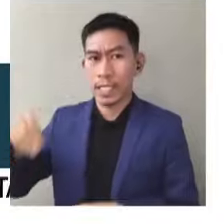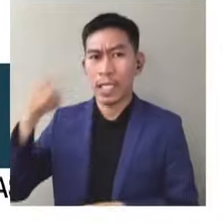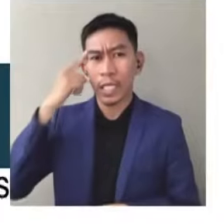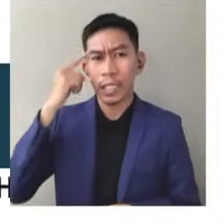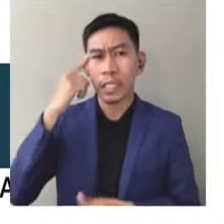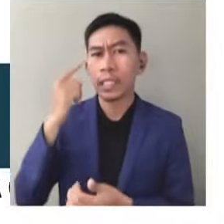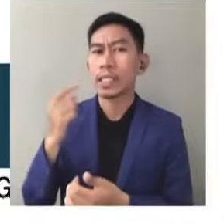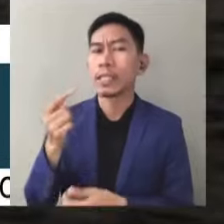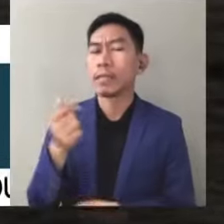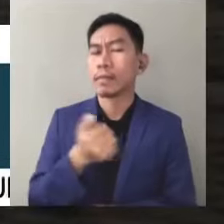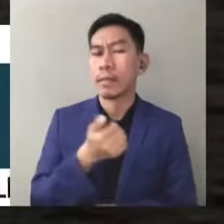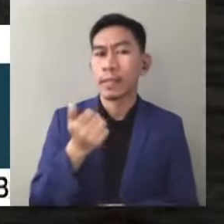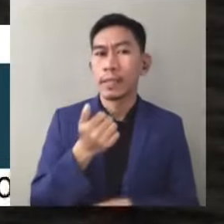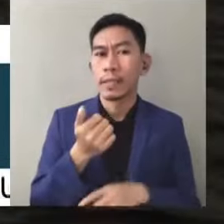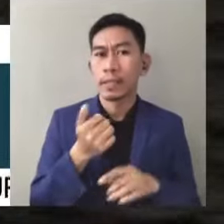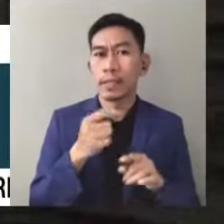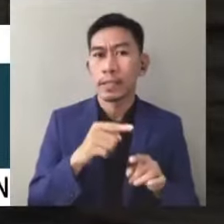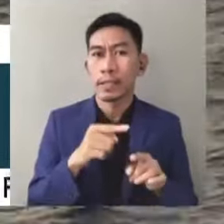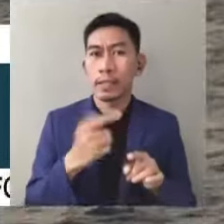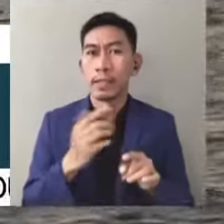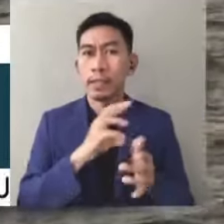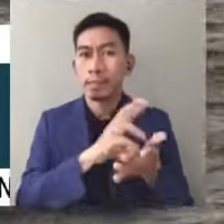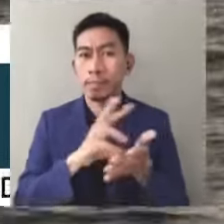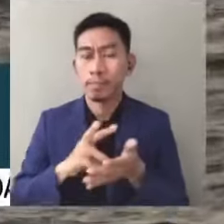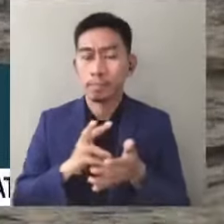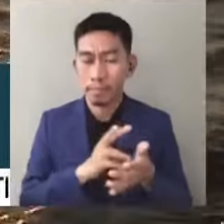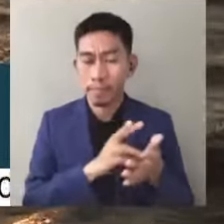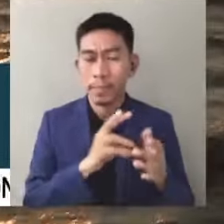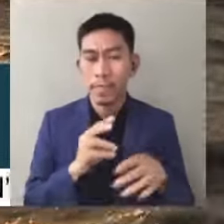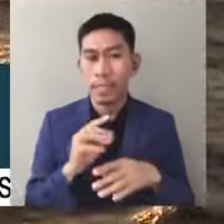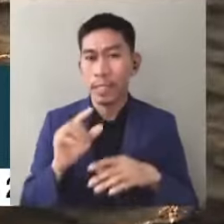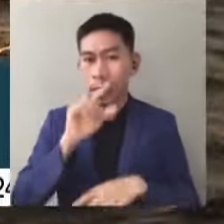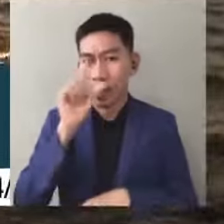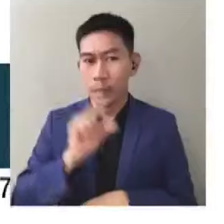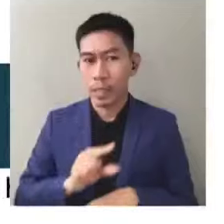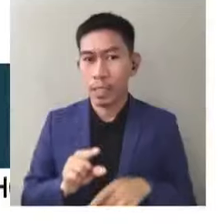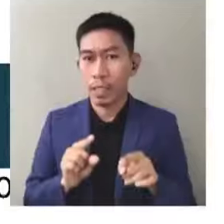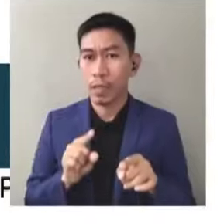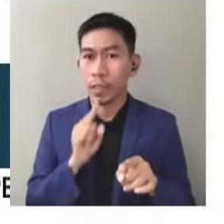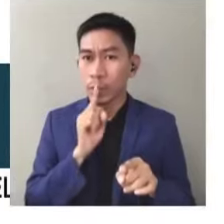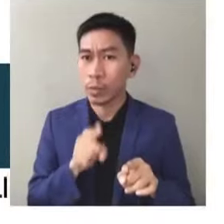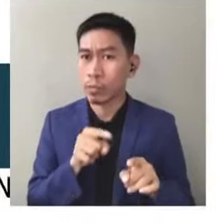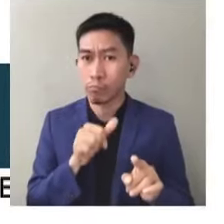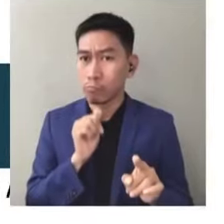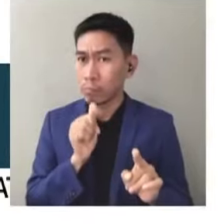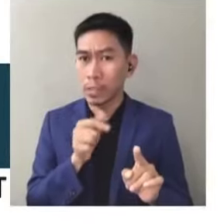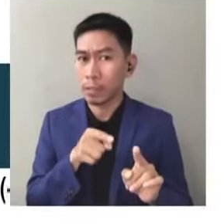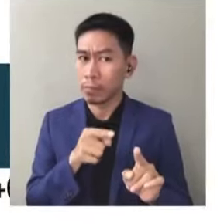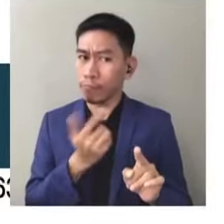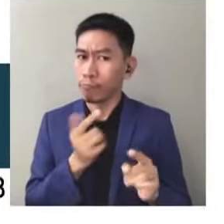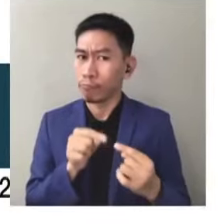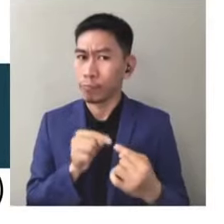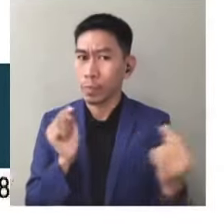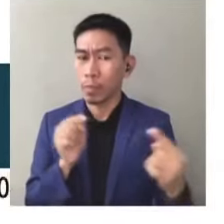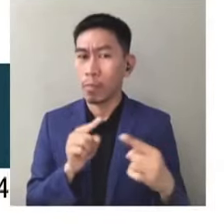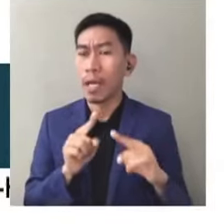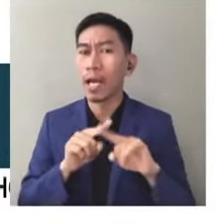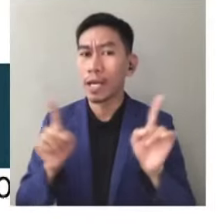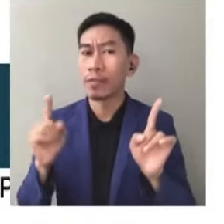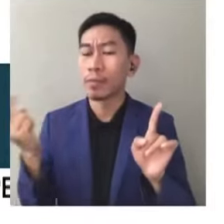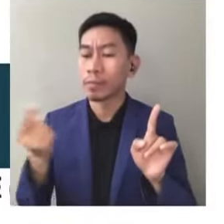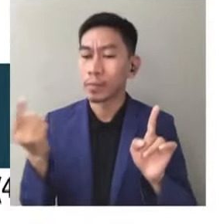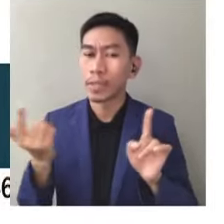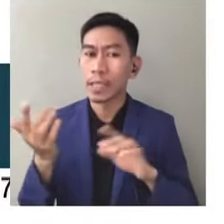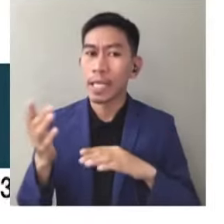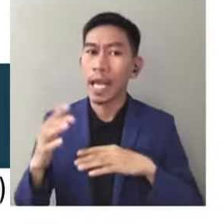key strategic locations in Luzon, basically. They're not our enemies. We just have a strategic problem with them in the West